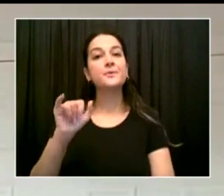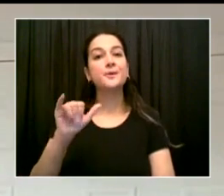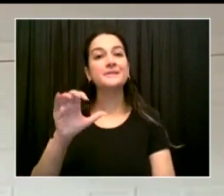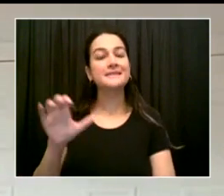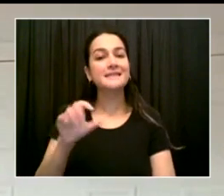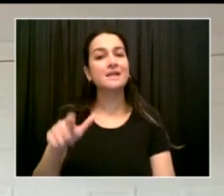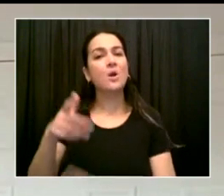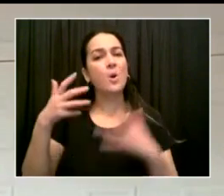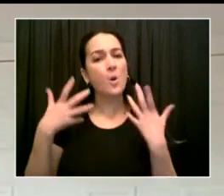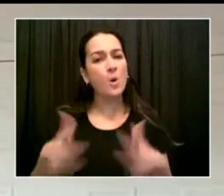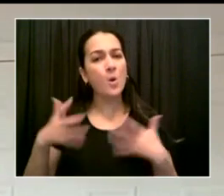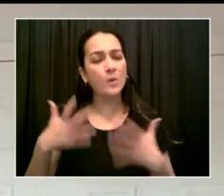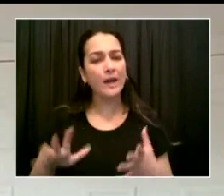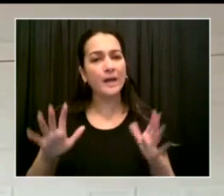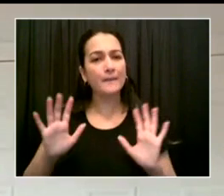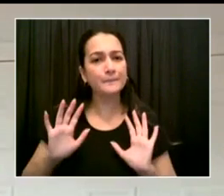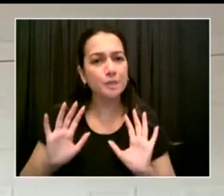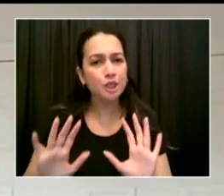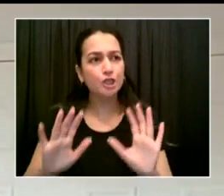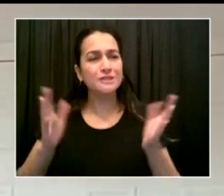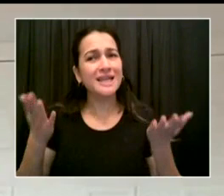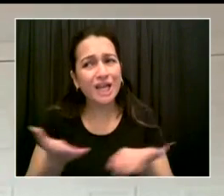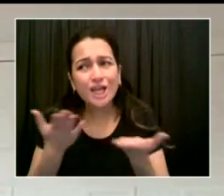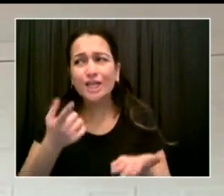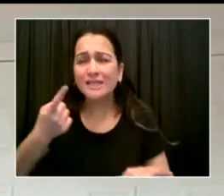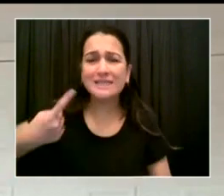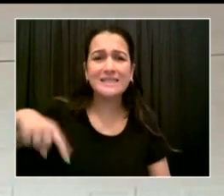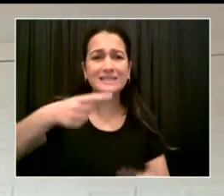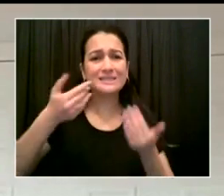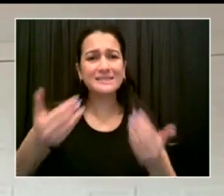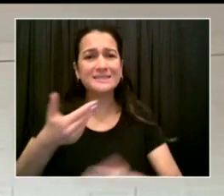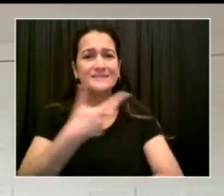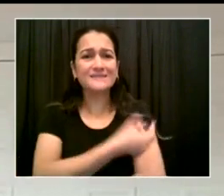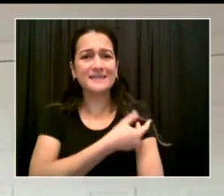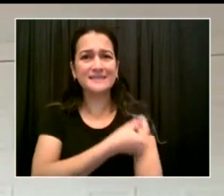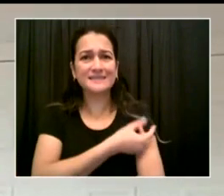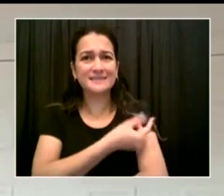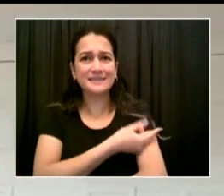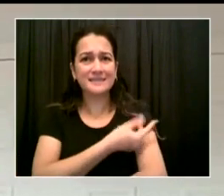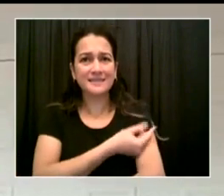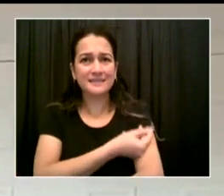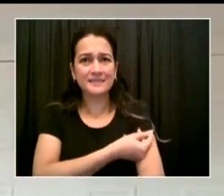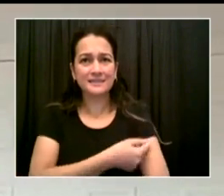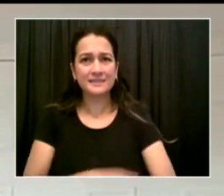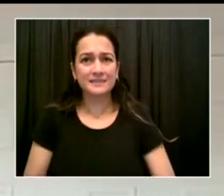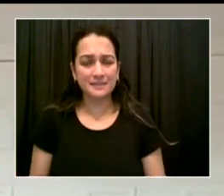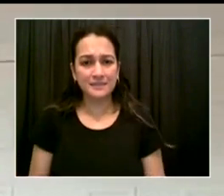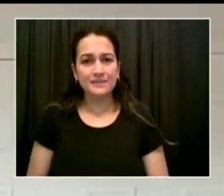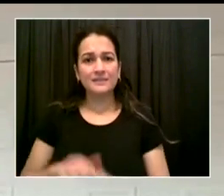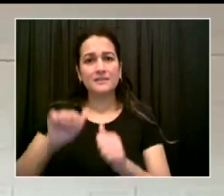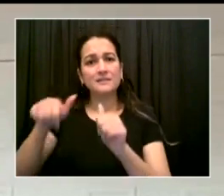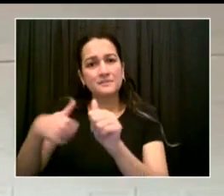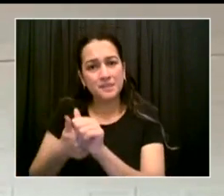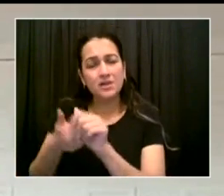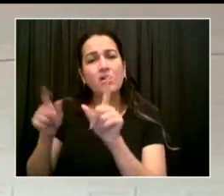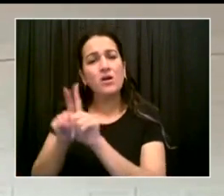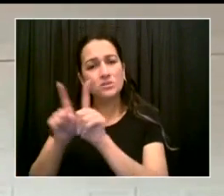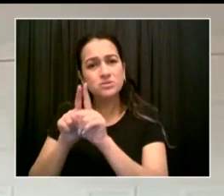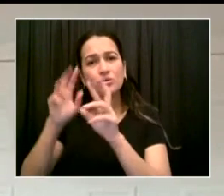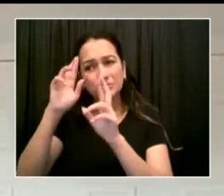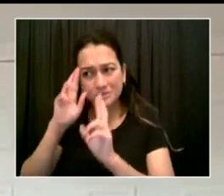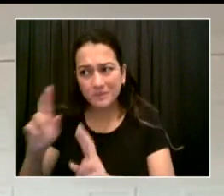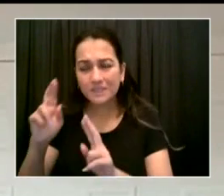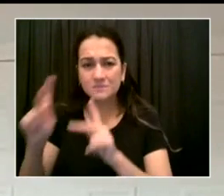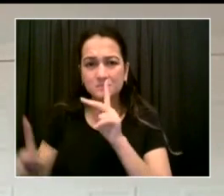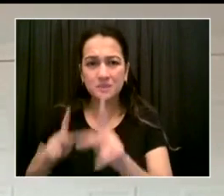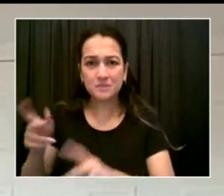this effort, but we are at a very critical moment in the pandemic. And the rise of the Delta variant poses a real threat to New Yorkers,